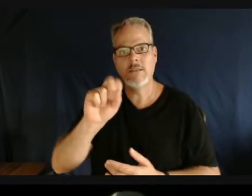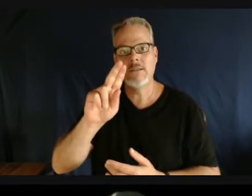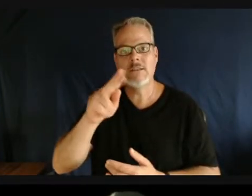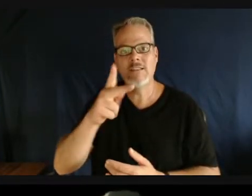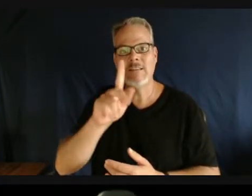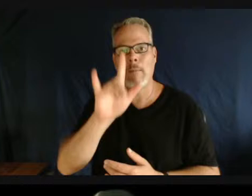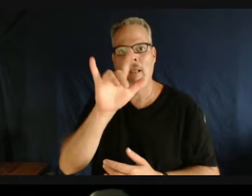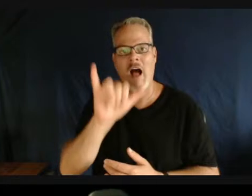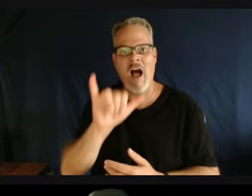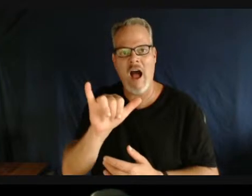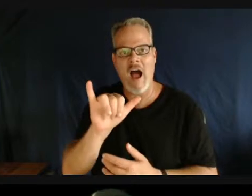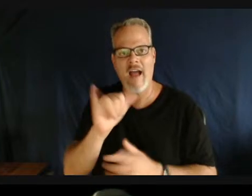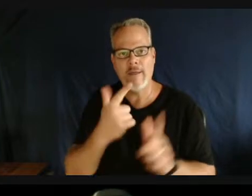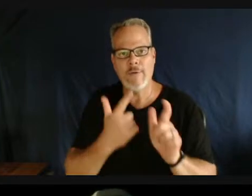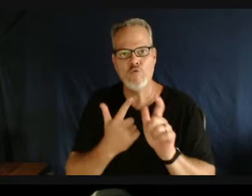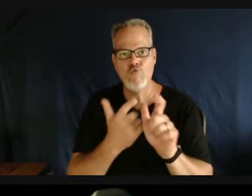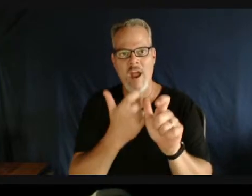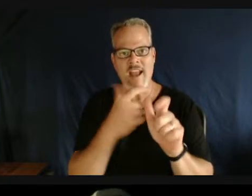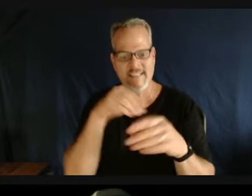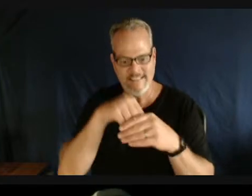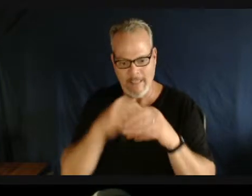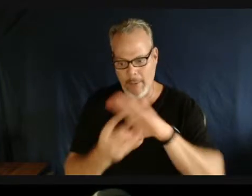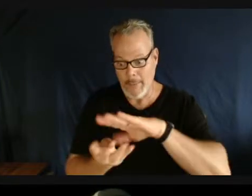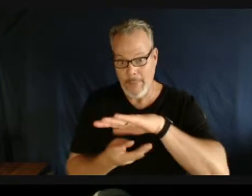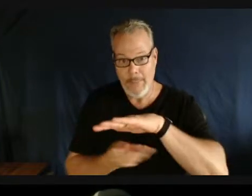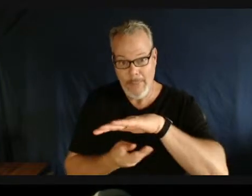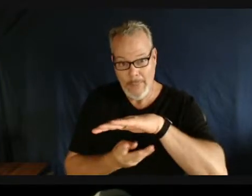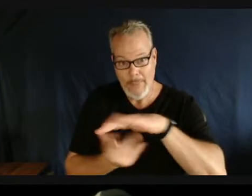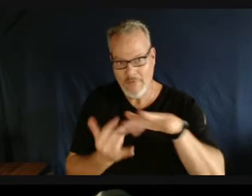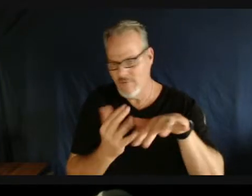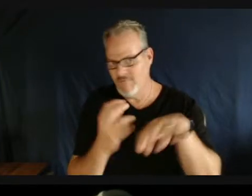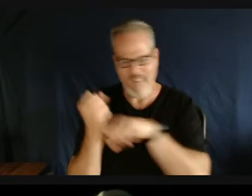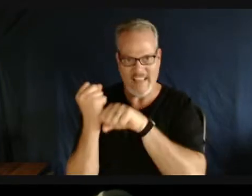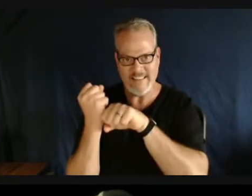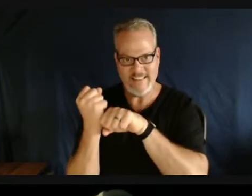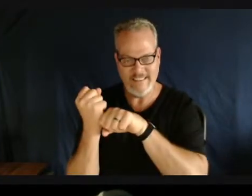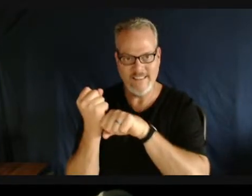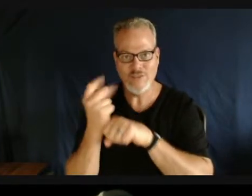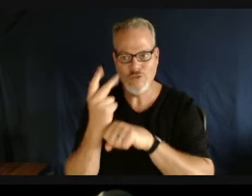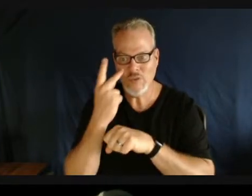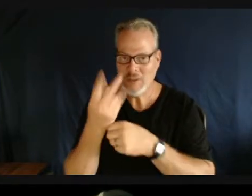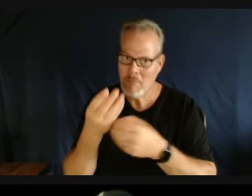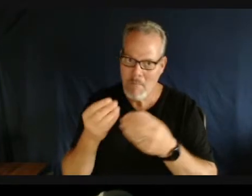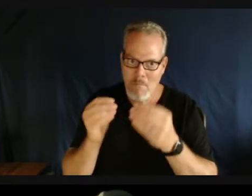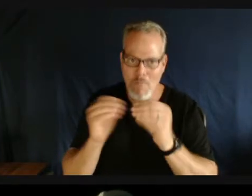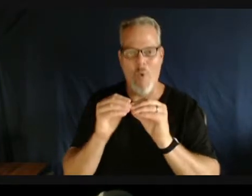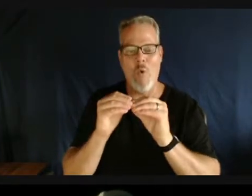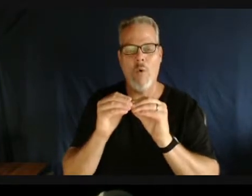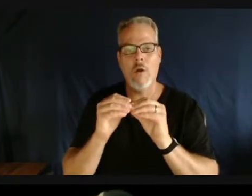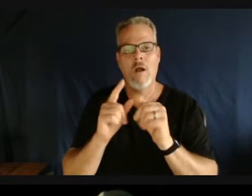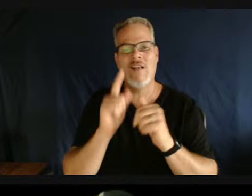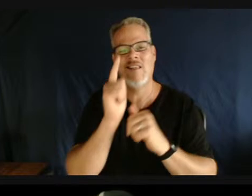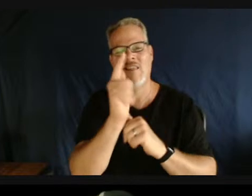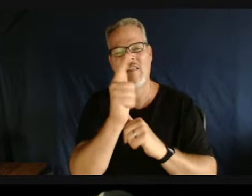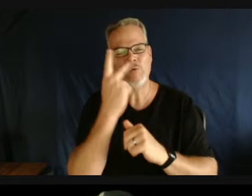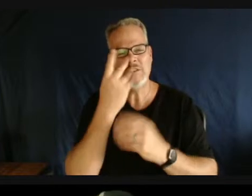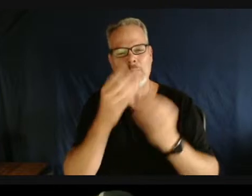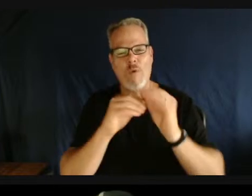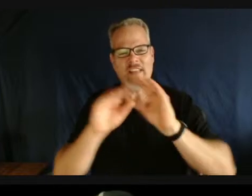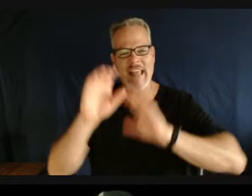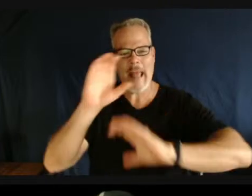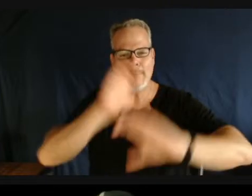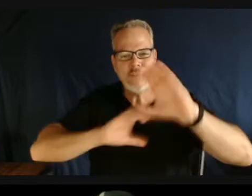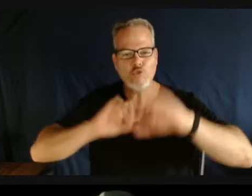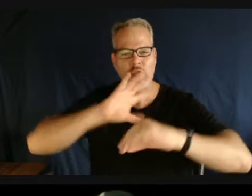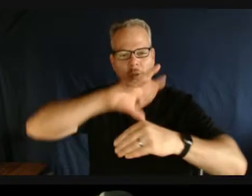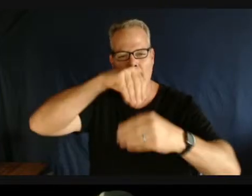and very efficiently getting there. But we'll learn more of that, hopefully, when we have results from the USGS, especially in the chemistry of the lavas coming